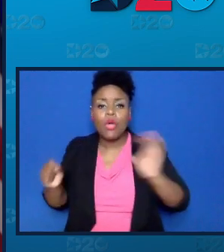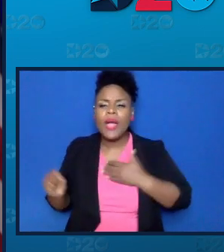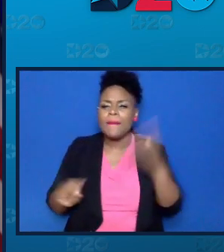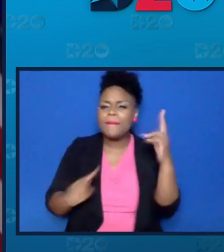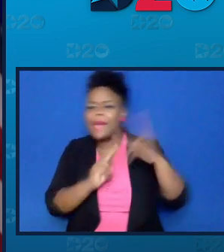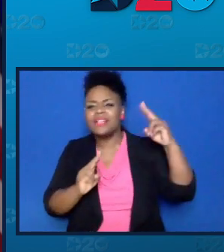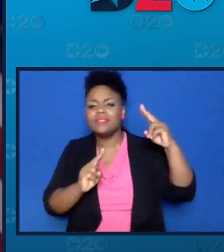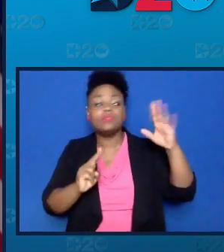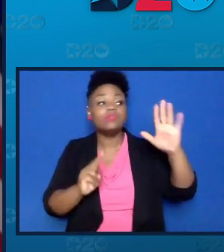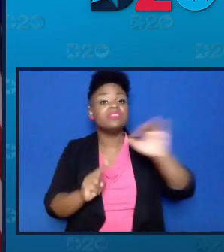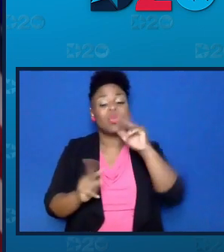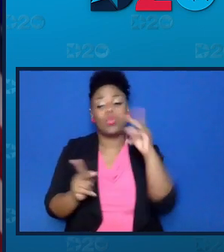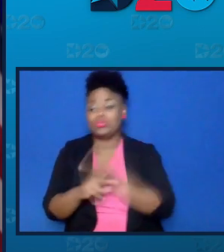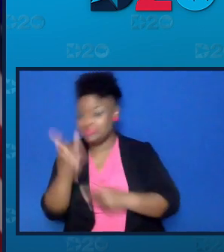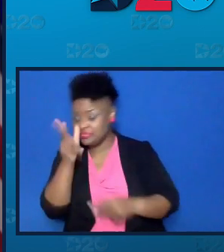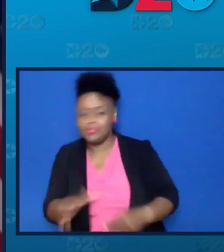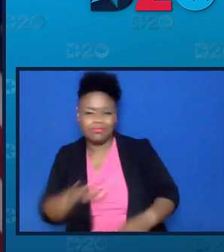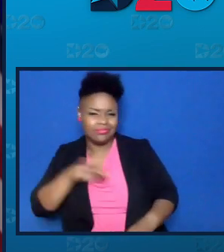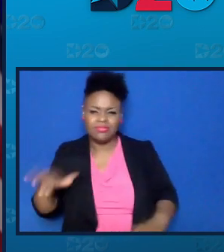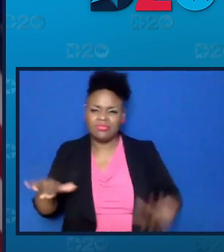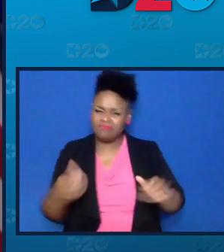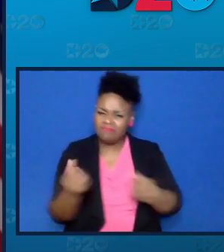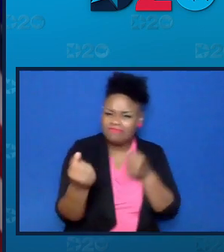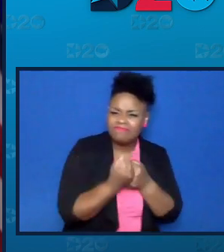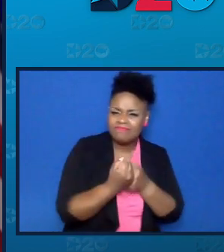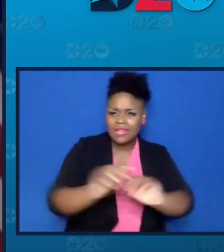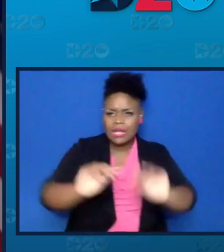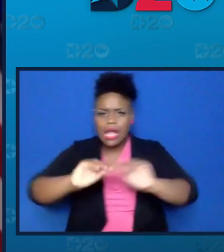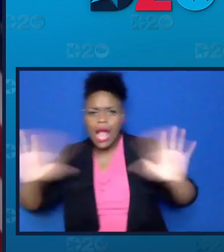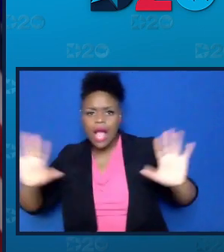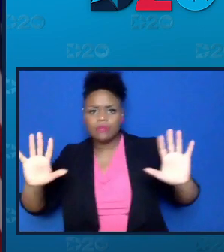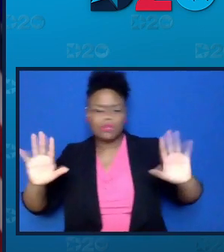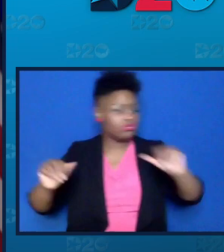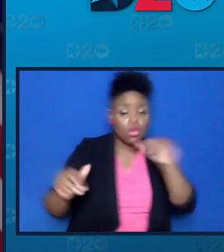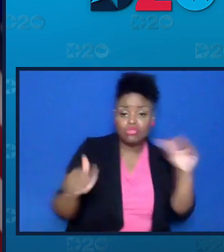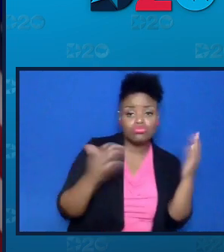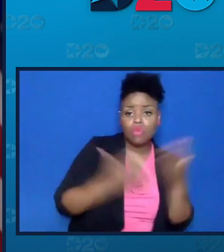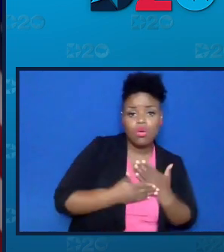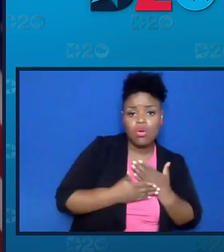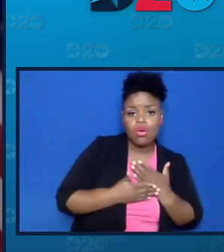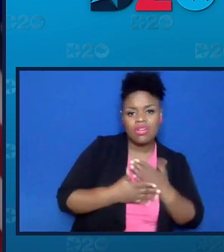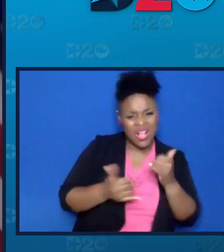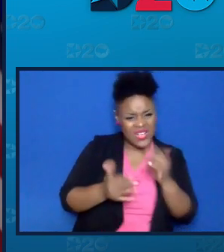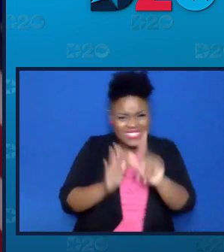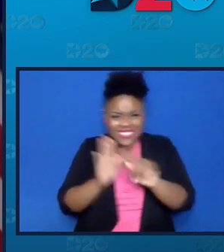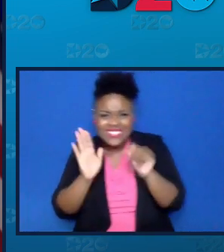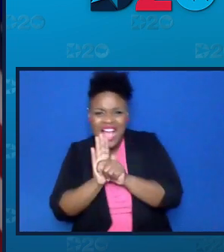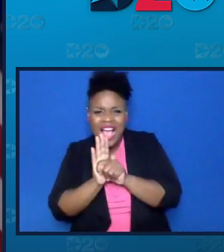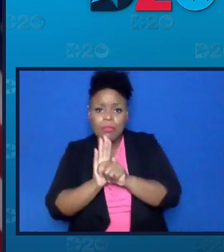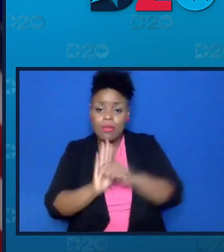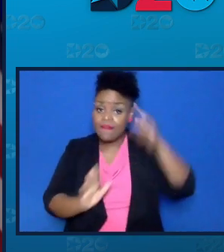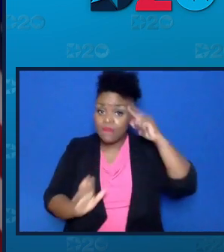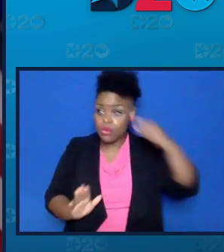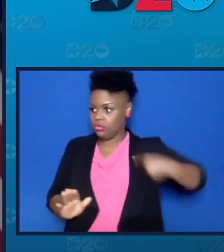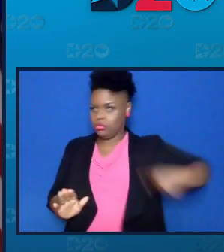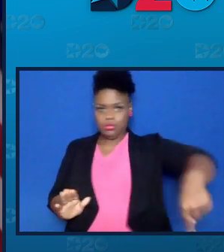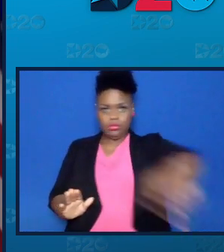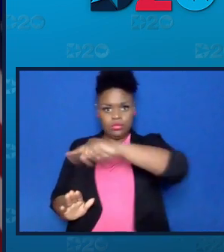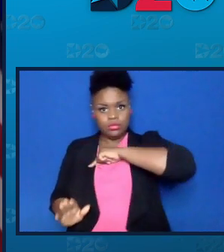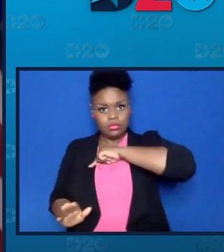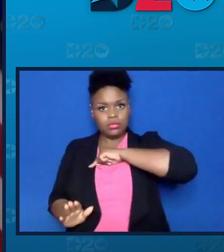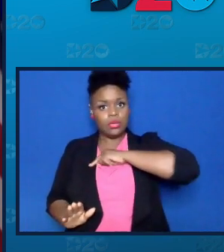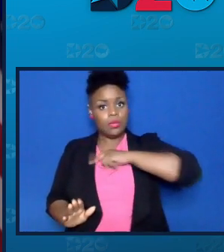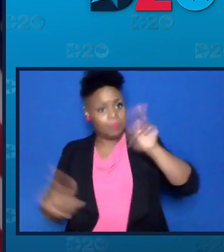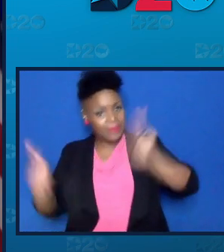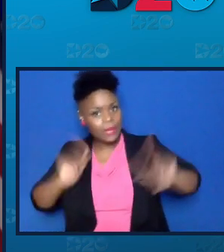light, not the darkness. It's time for us, for we the people, to come together.